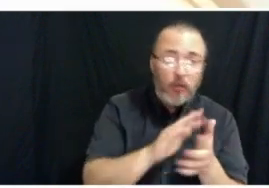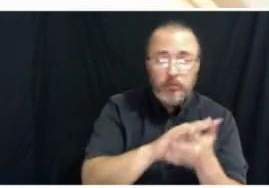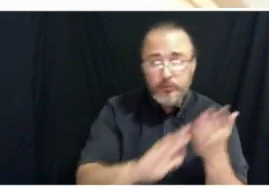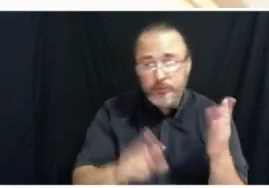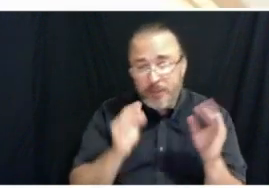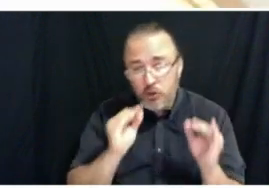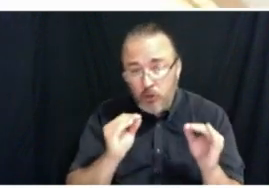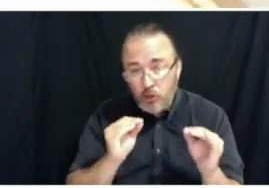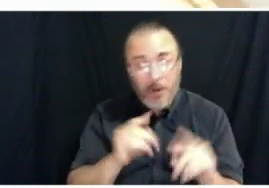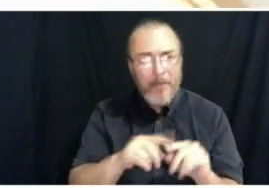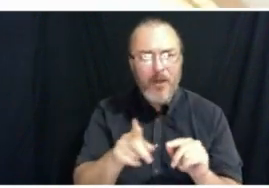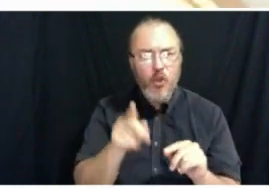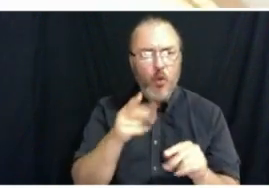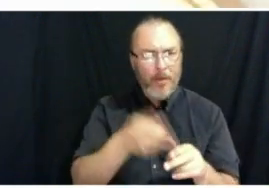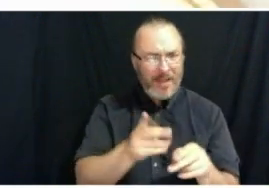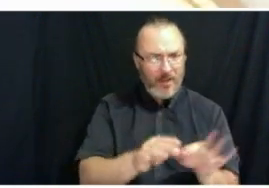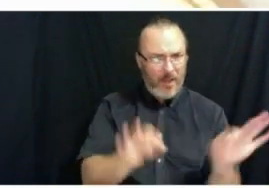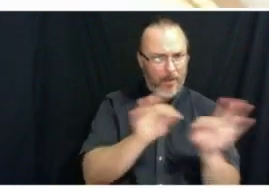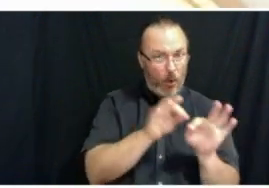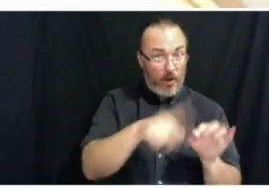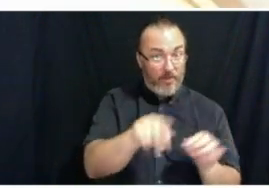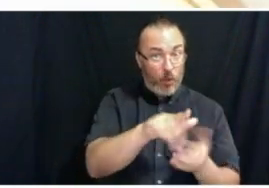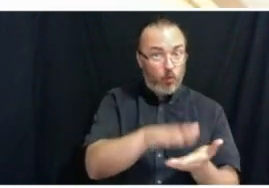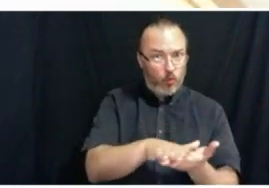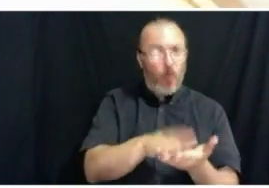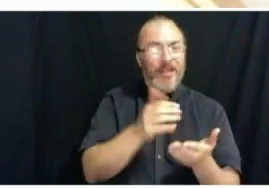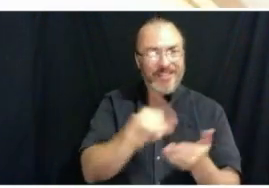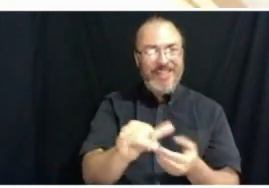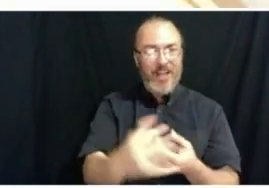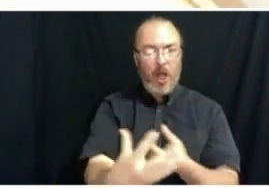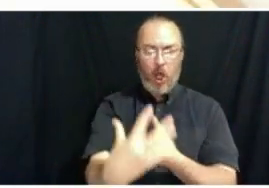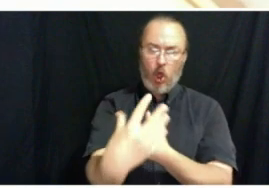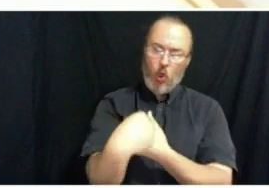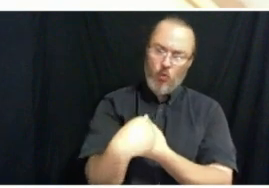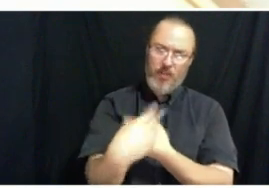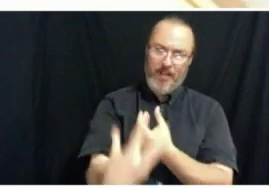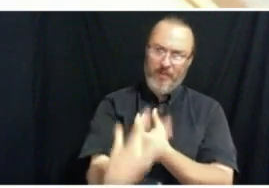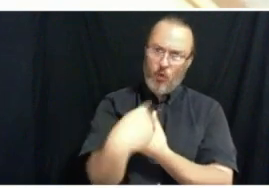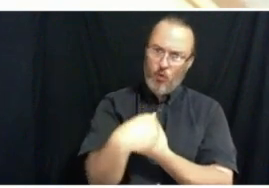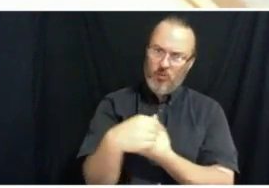importance of those schools still being inclusive. What does that look like?